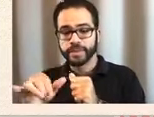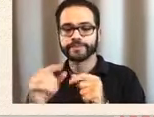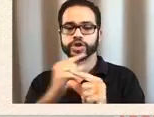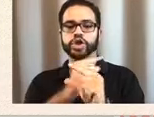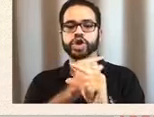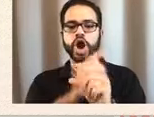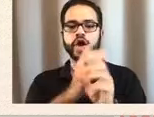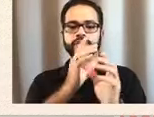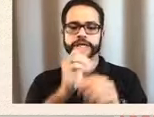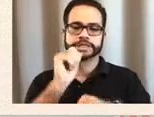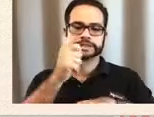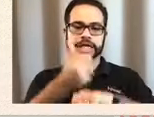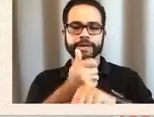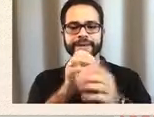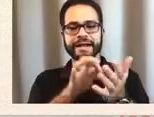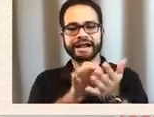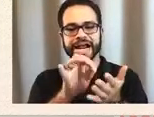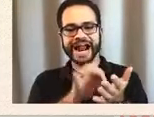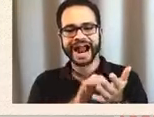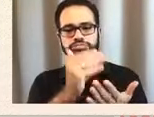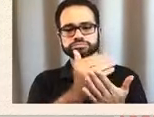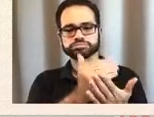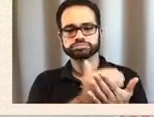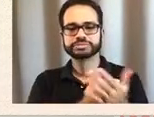at least on an annual basis.